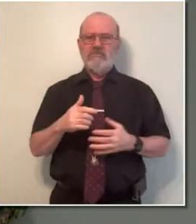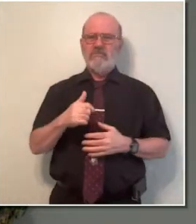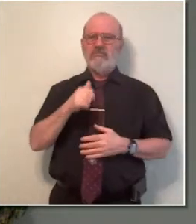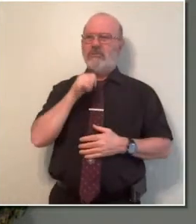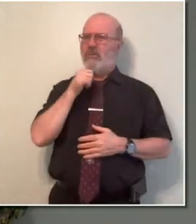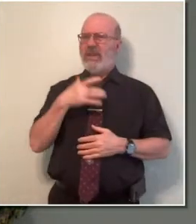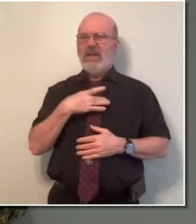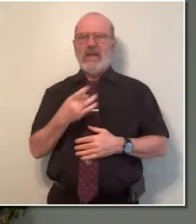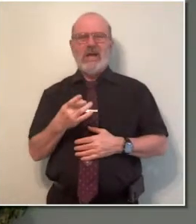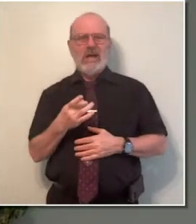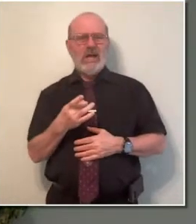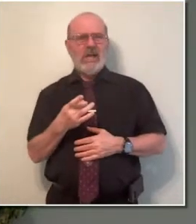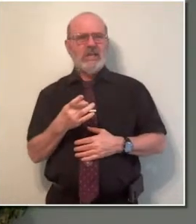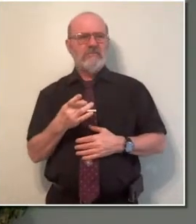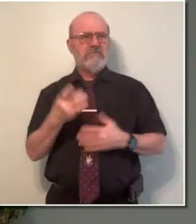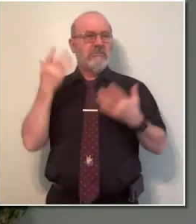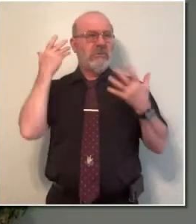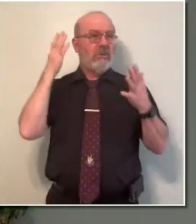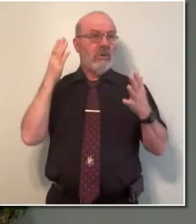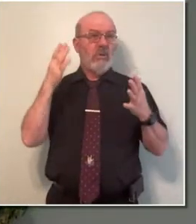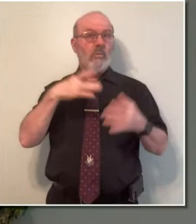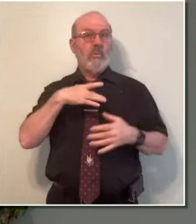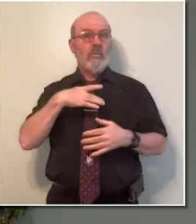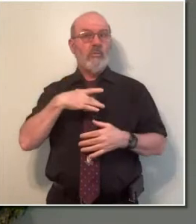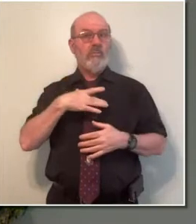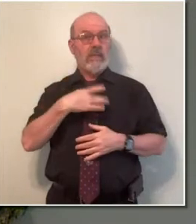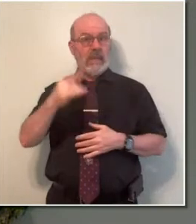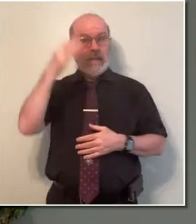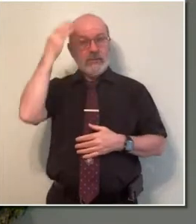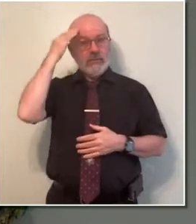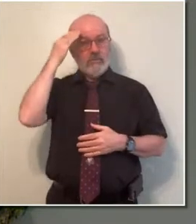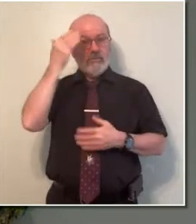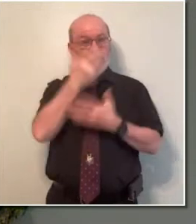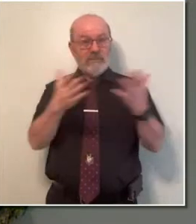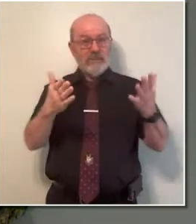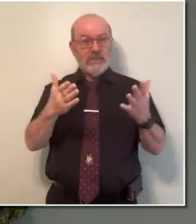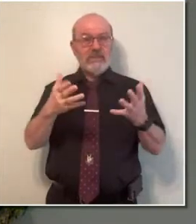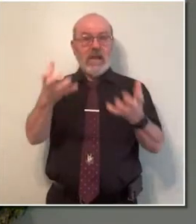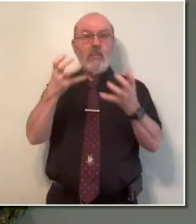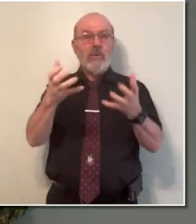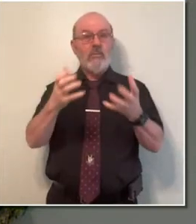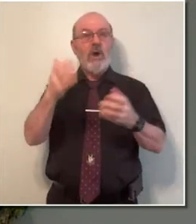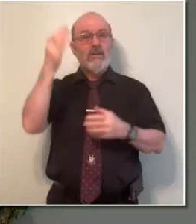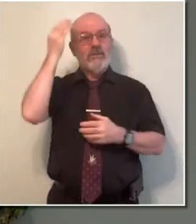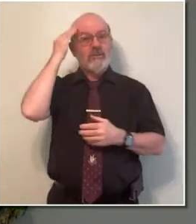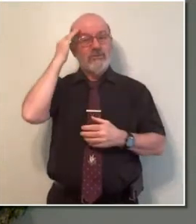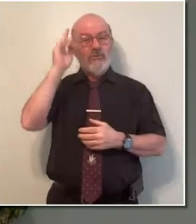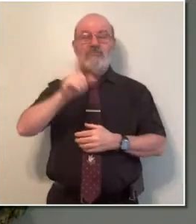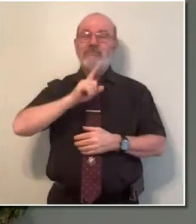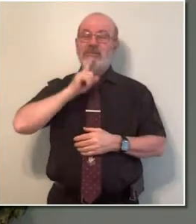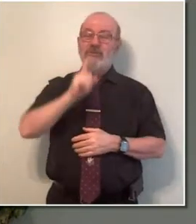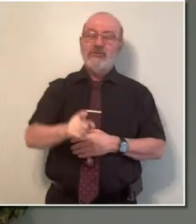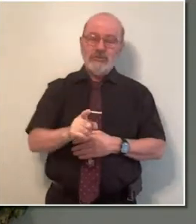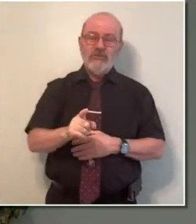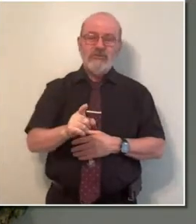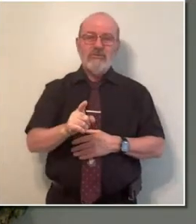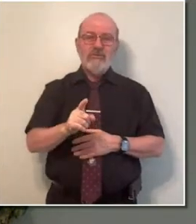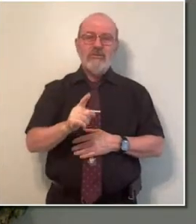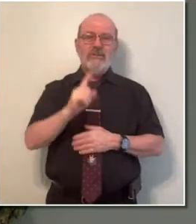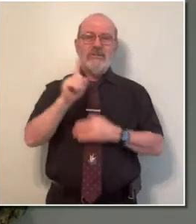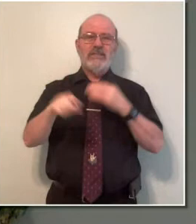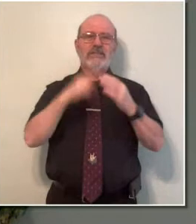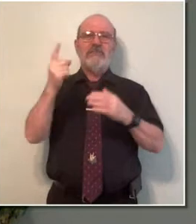we like to know. And if there's ever something that we want to know for sure, it's about